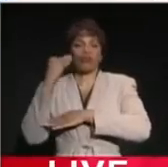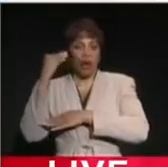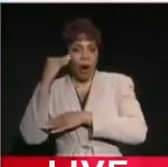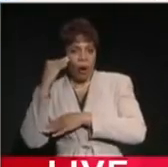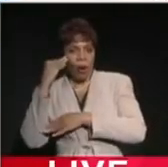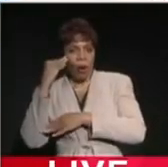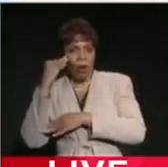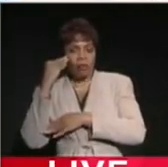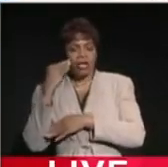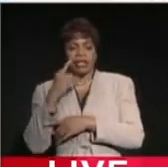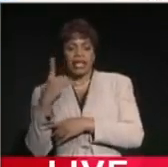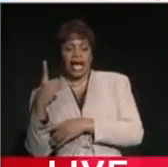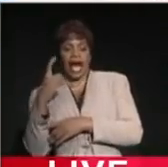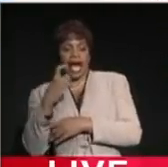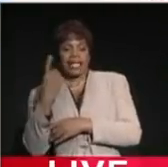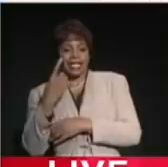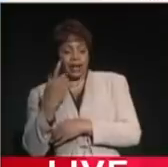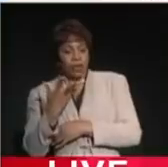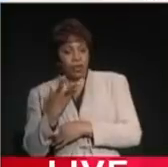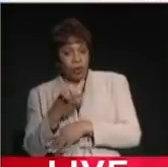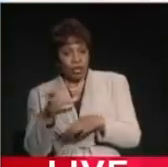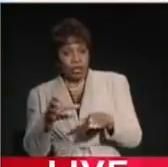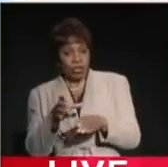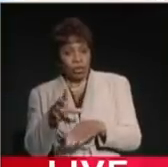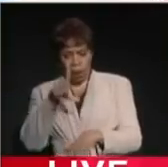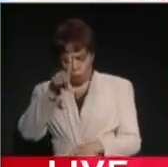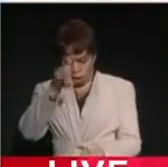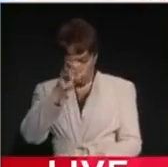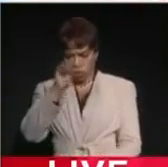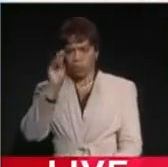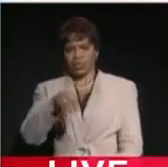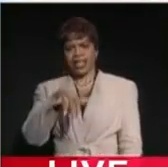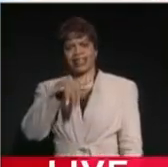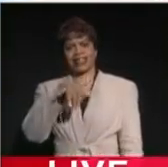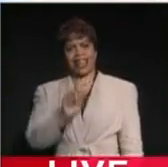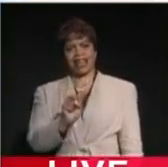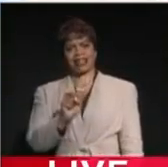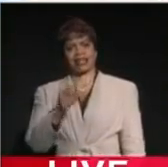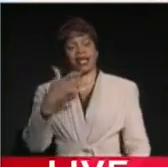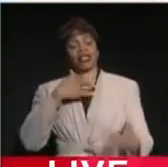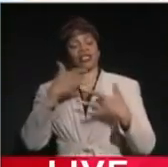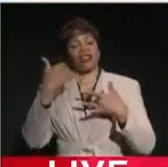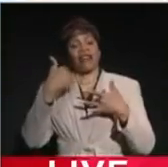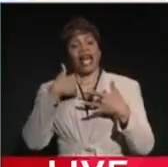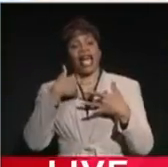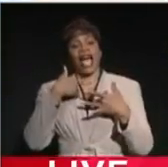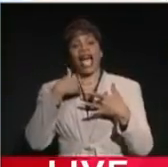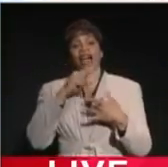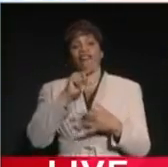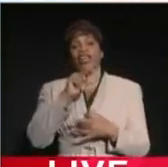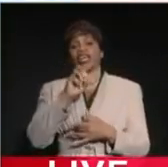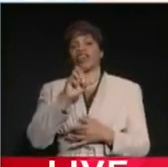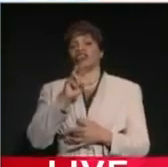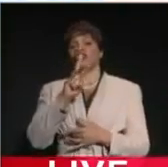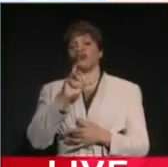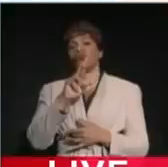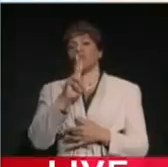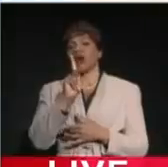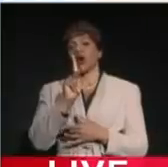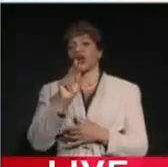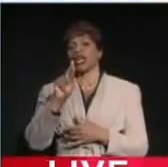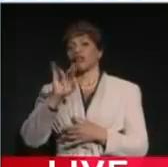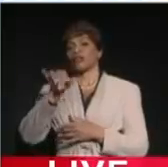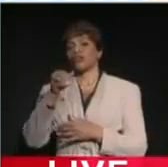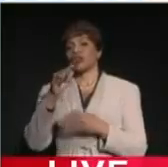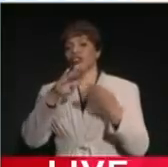affordable housing. Would that be something you would want to do? 100%. And the concern I have with a Jersey City or a Newark, and I say this all the time,